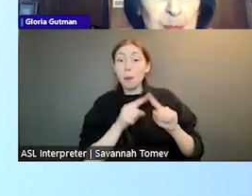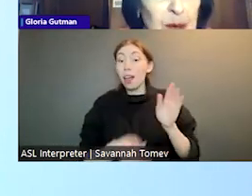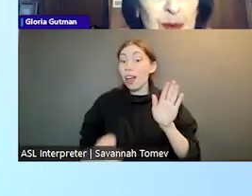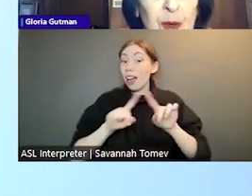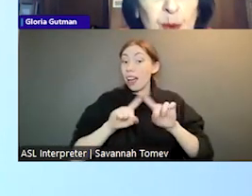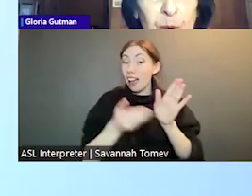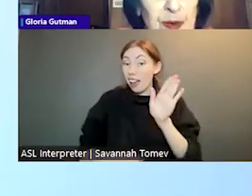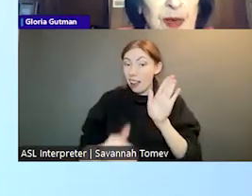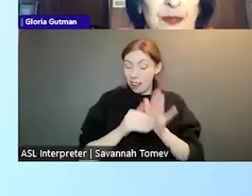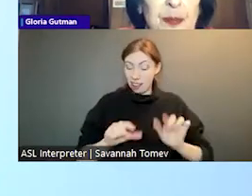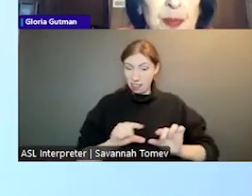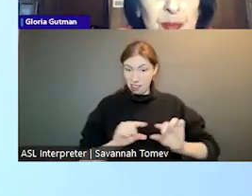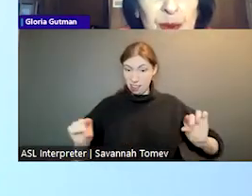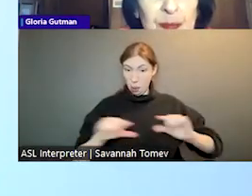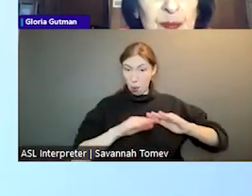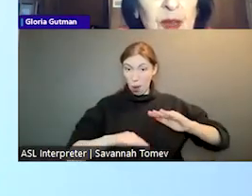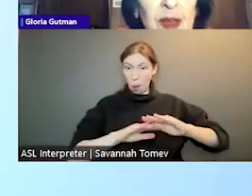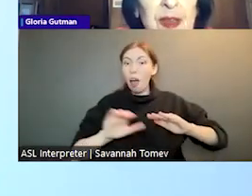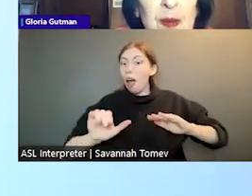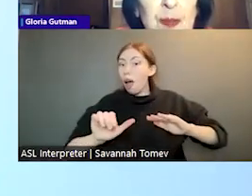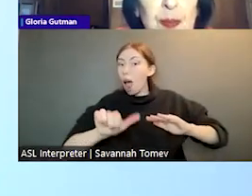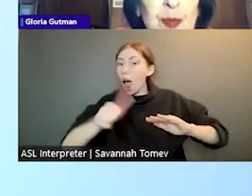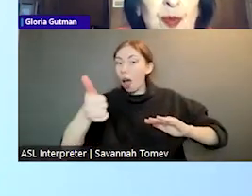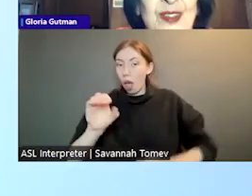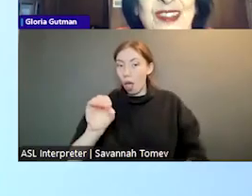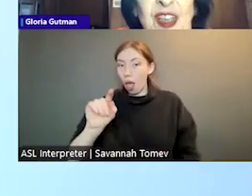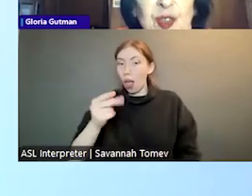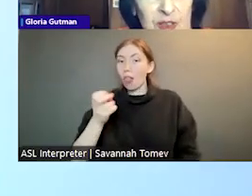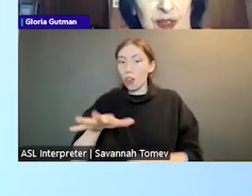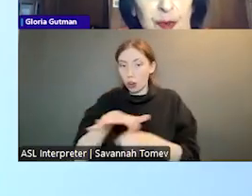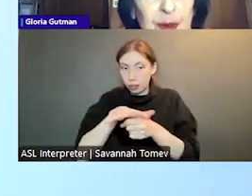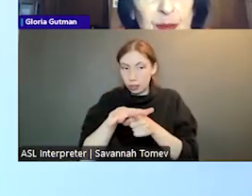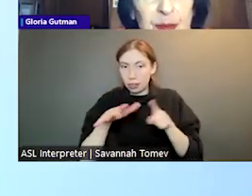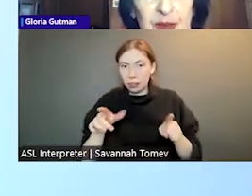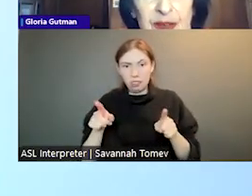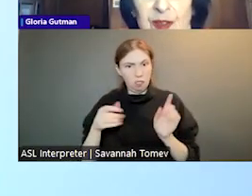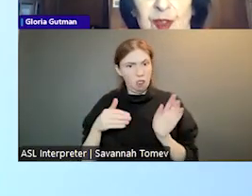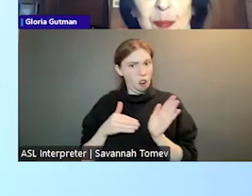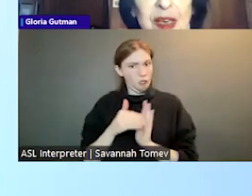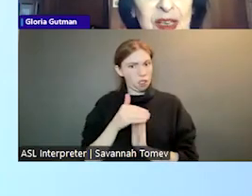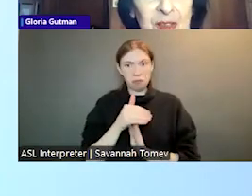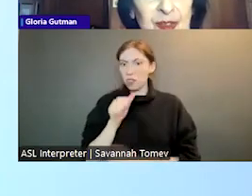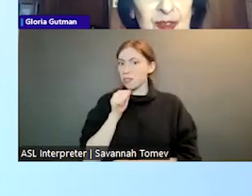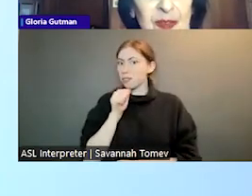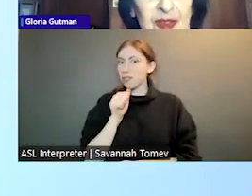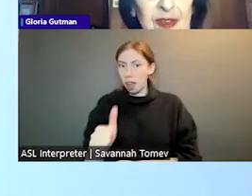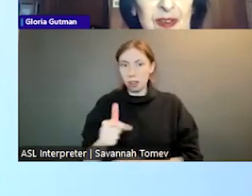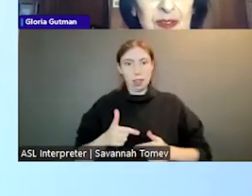for about a quarter of the people, the perpetrator doesn't live with them. It's somebody